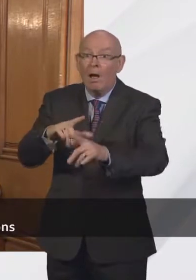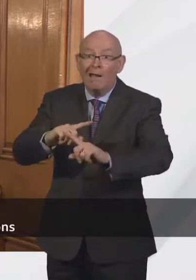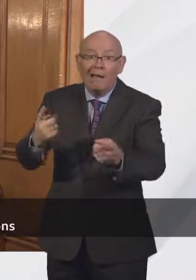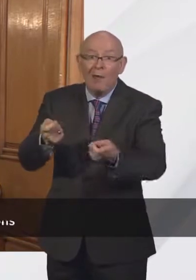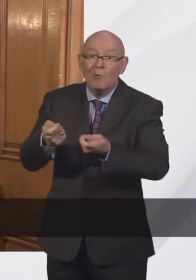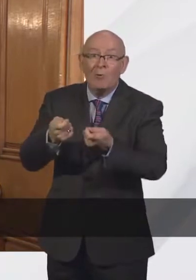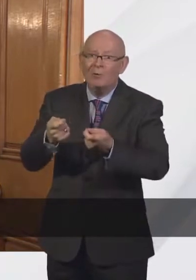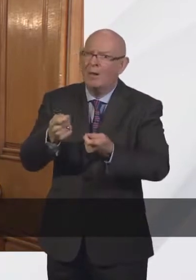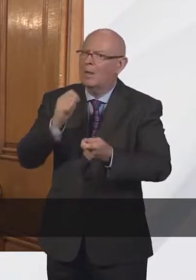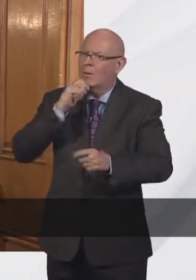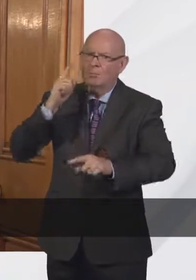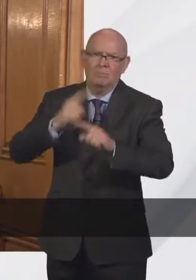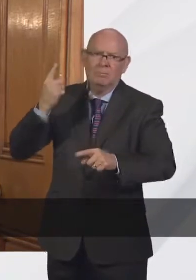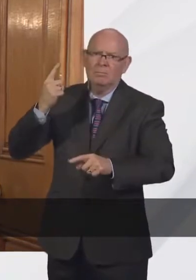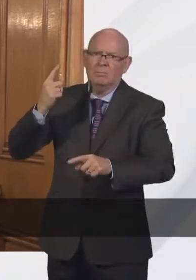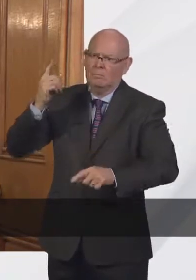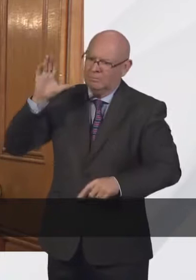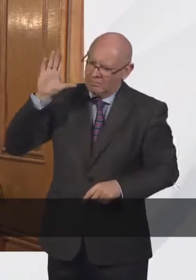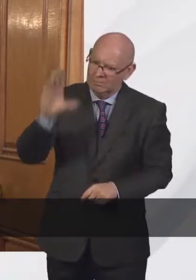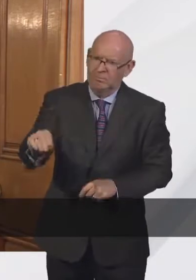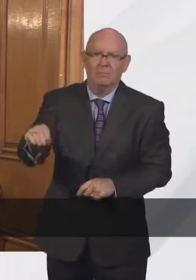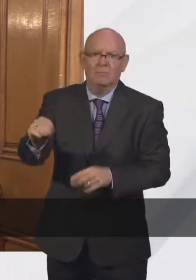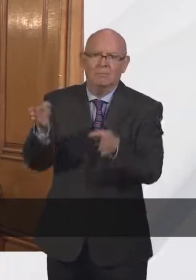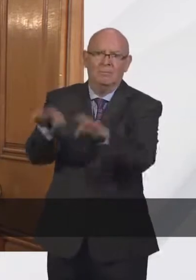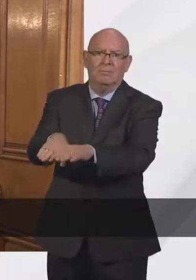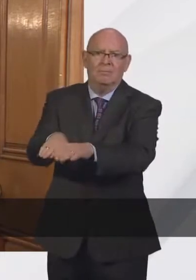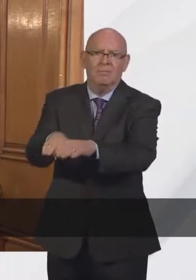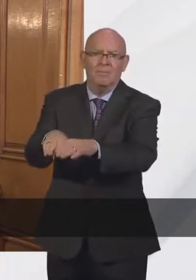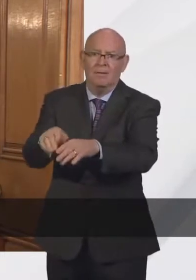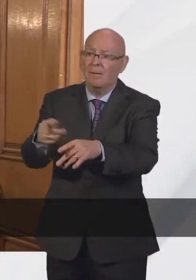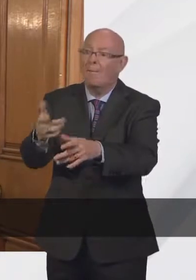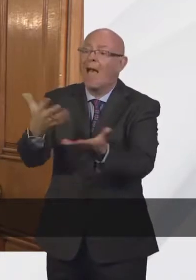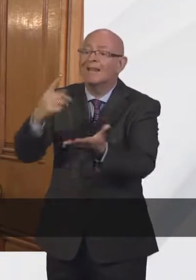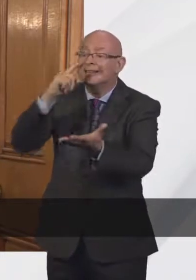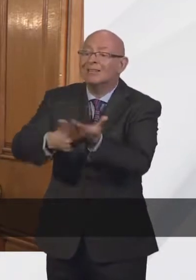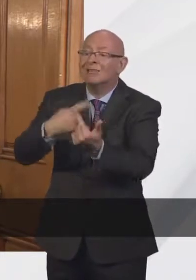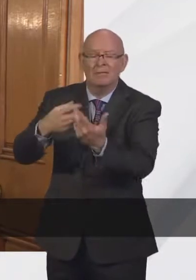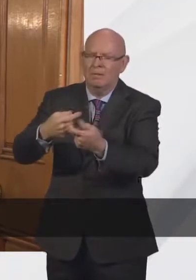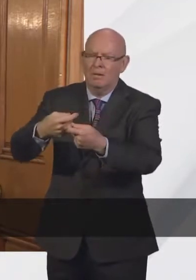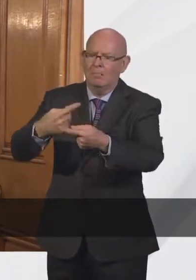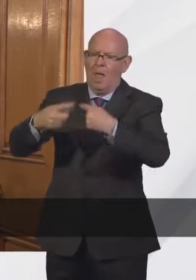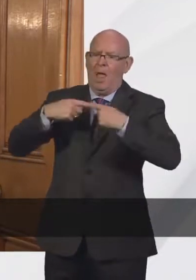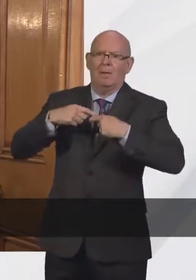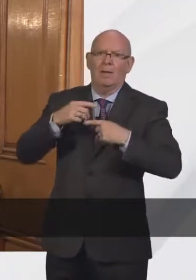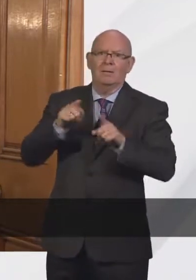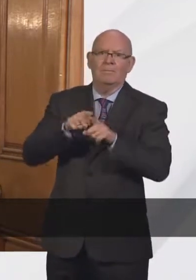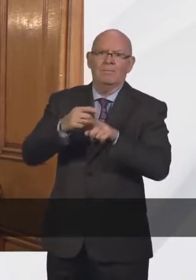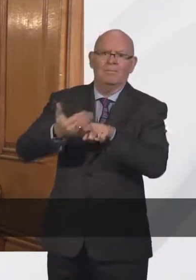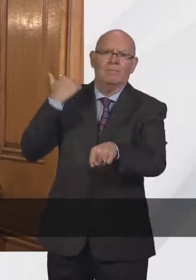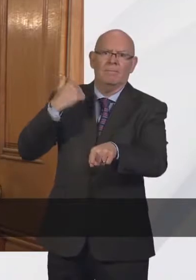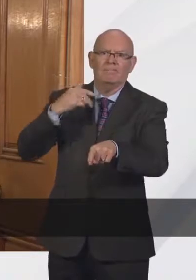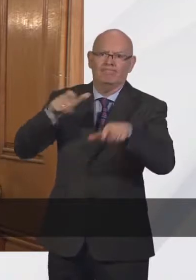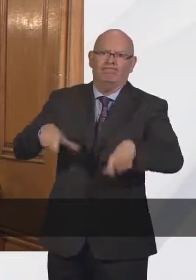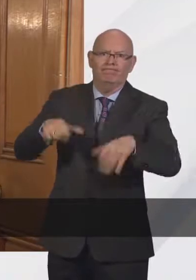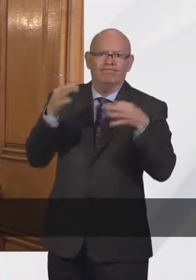virus. The British public have proved again and again, not that it was ever in doubt, that they can be trusted to do